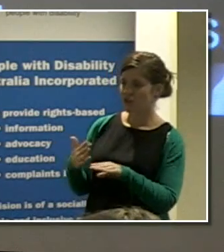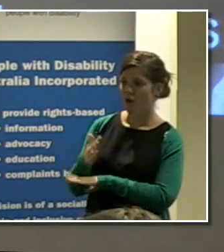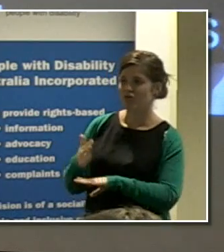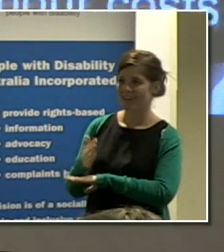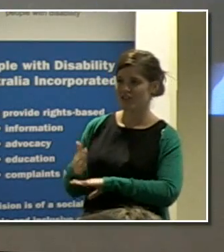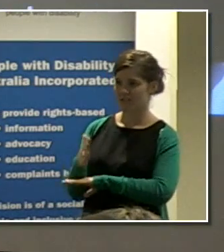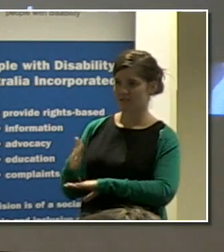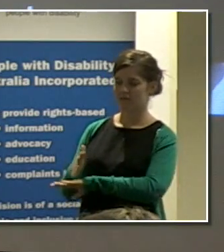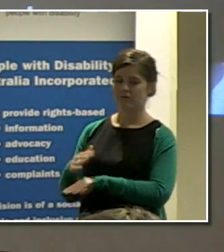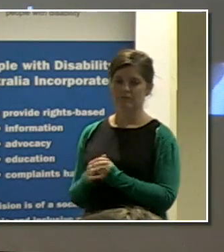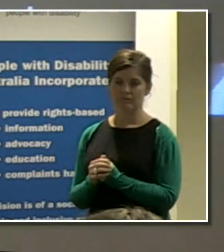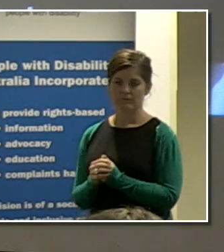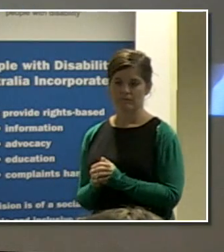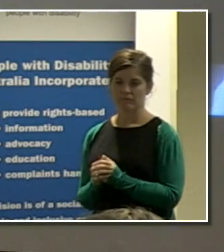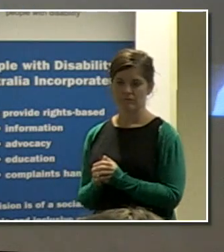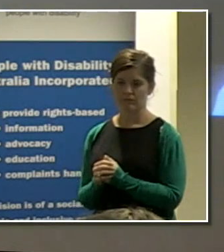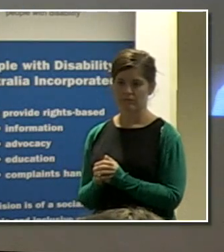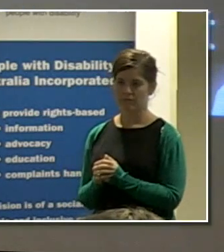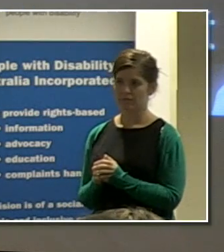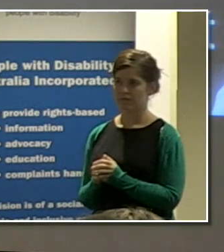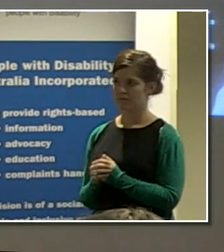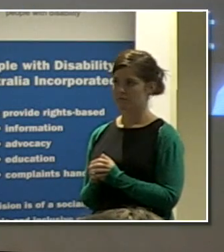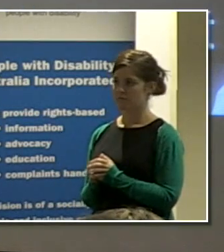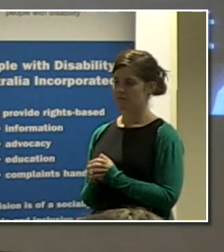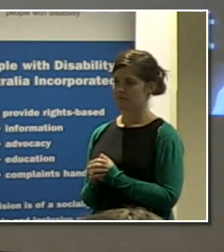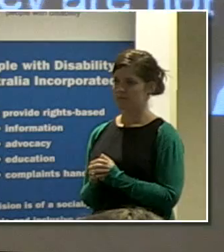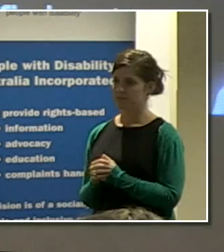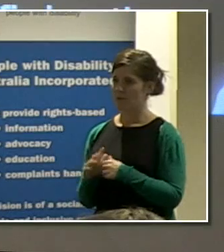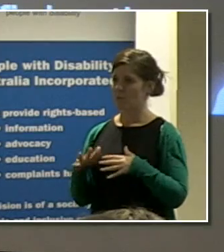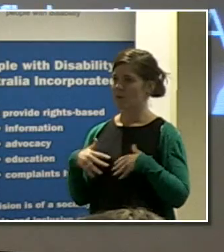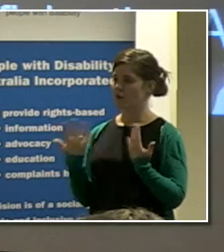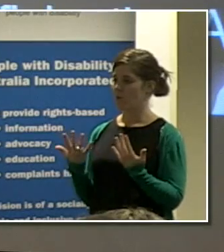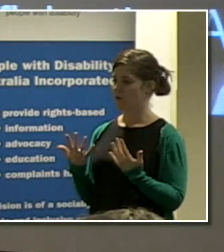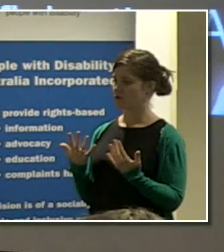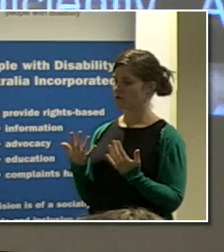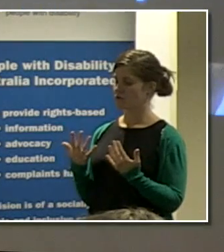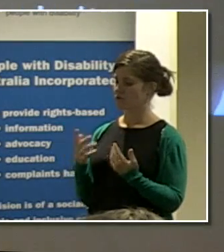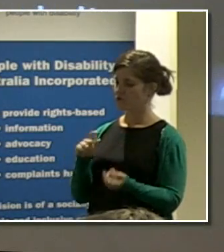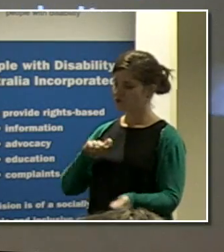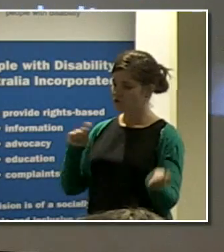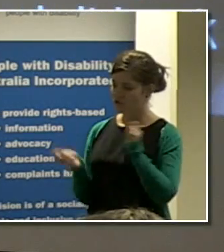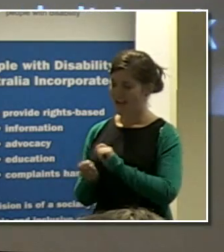And rather than push it back into changing labour rates or